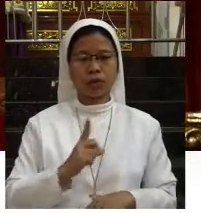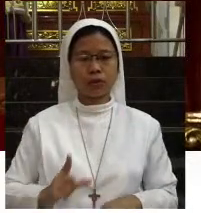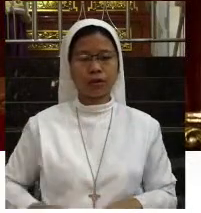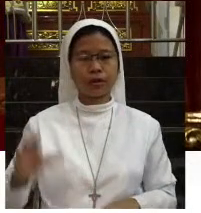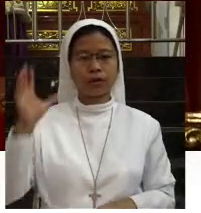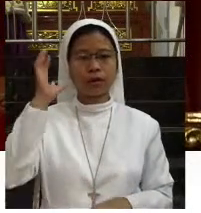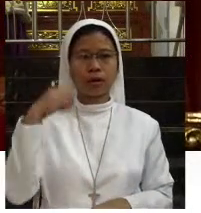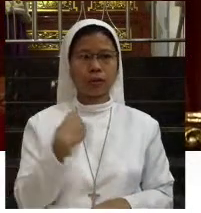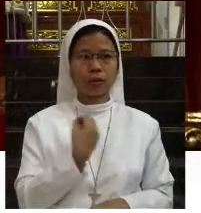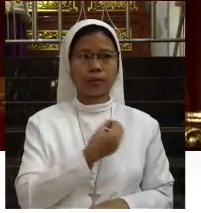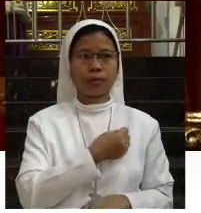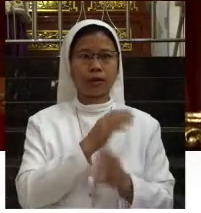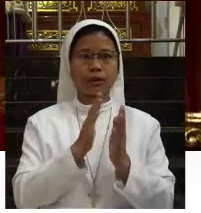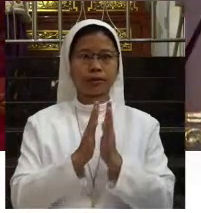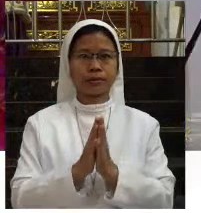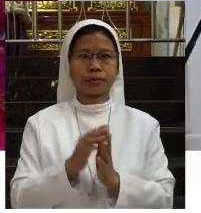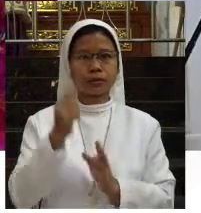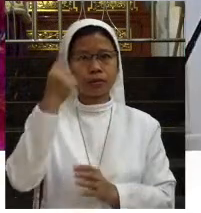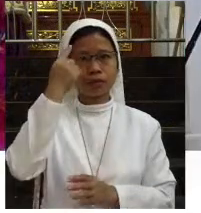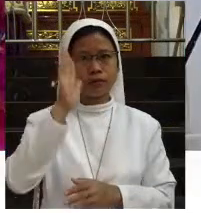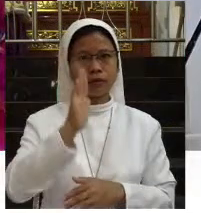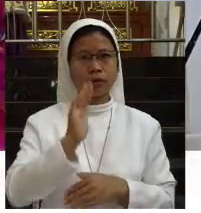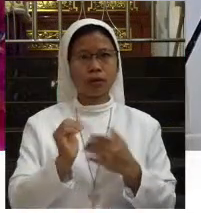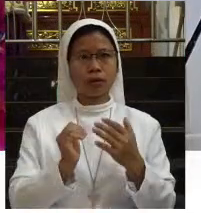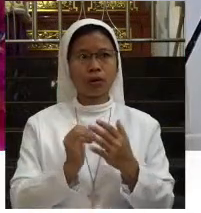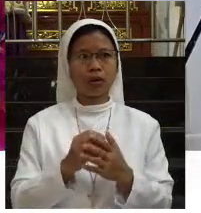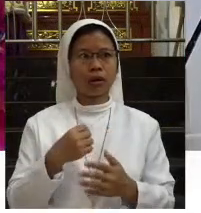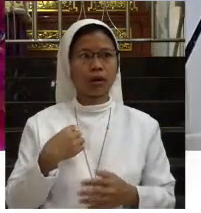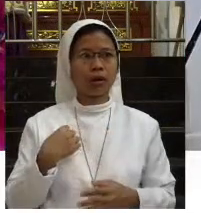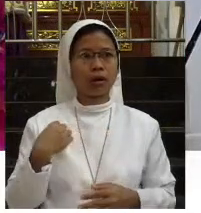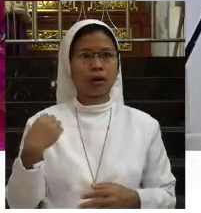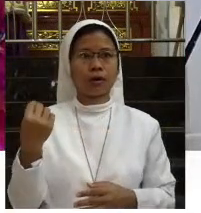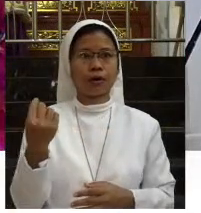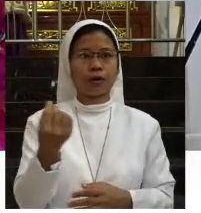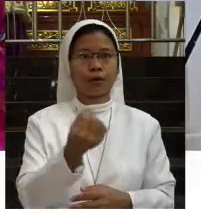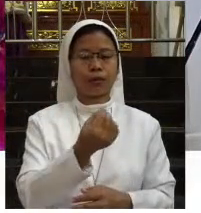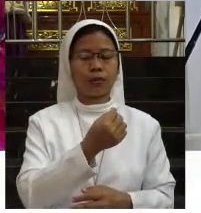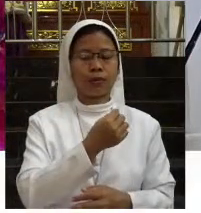prayer. For all who are enduring a severe test